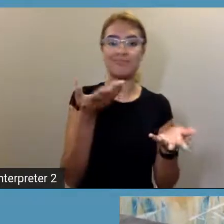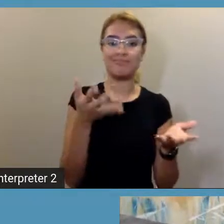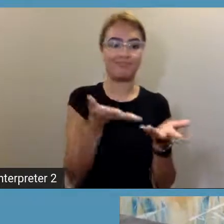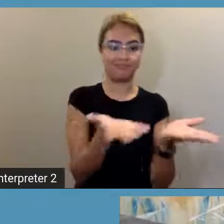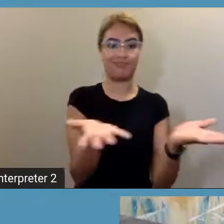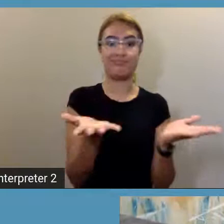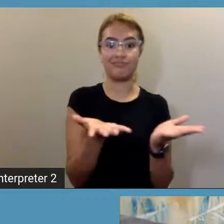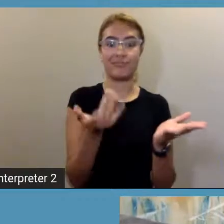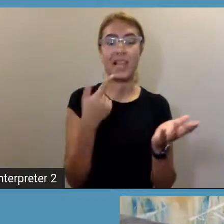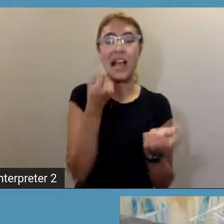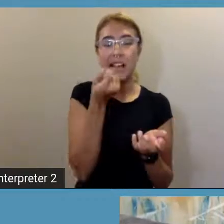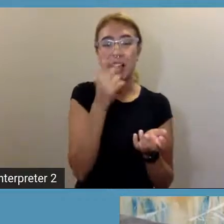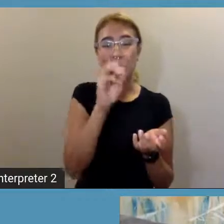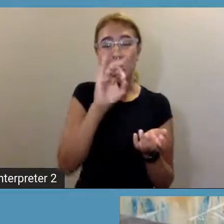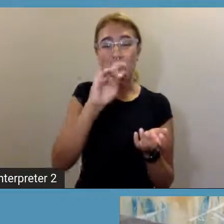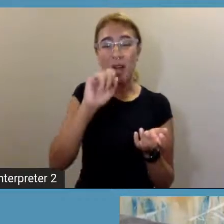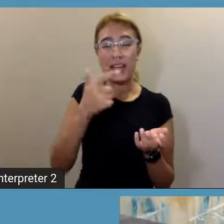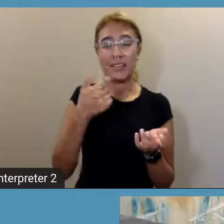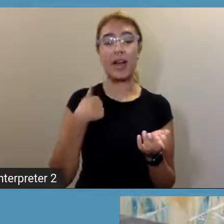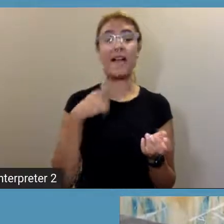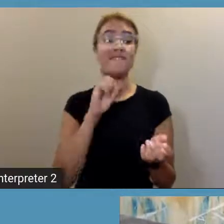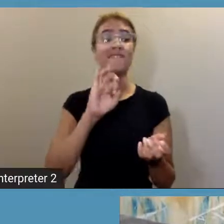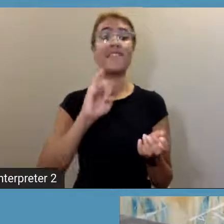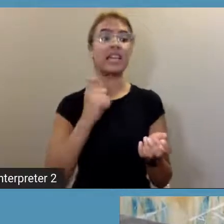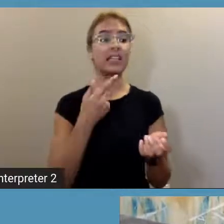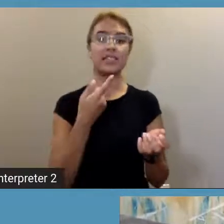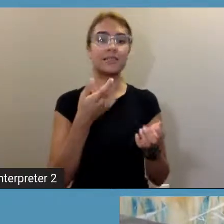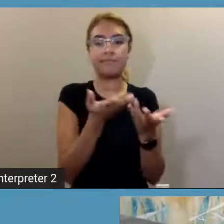bit of coding, so I generally just fix things myself.